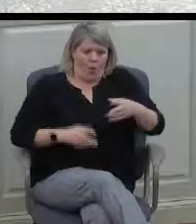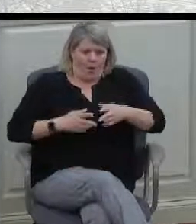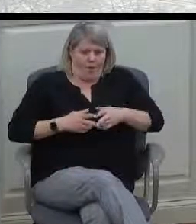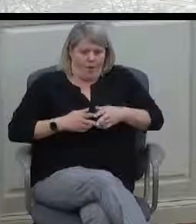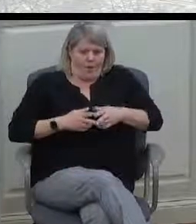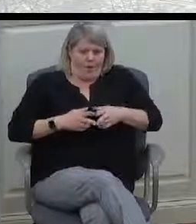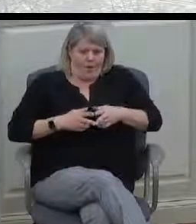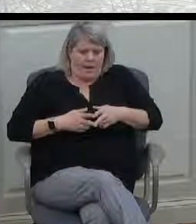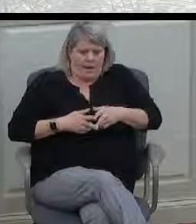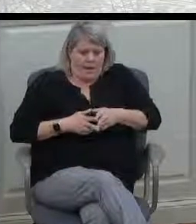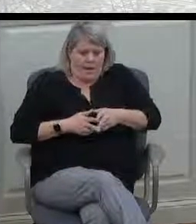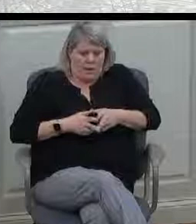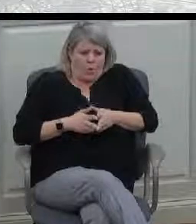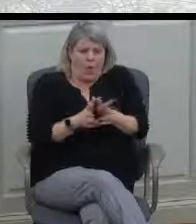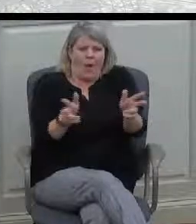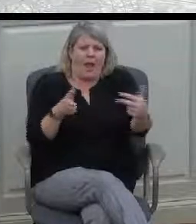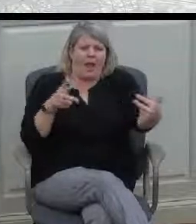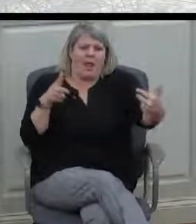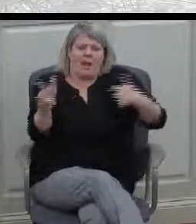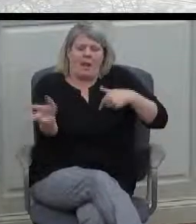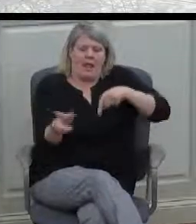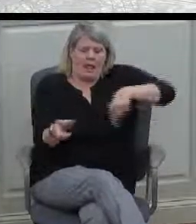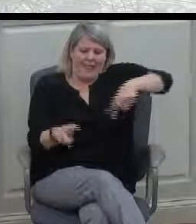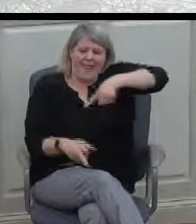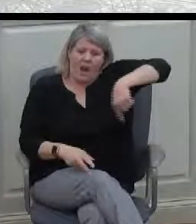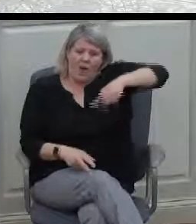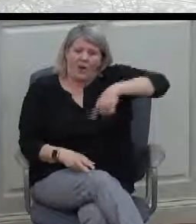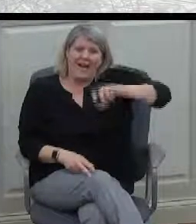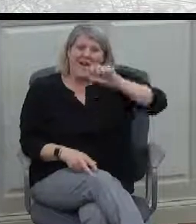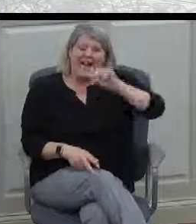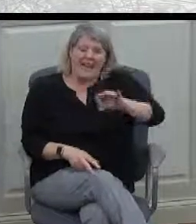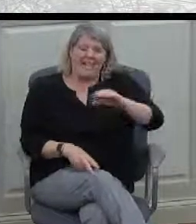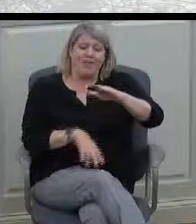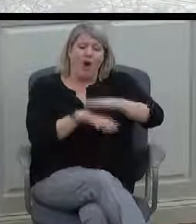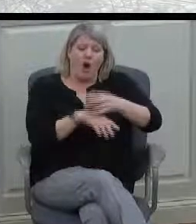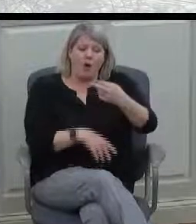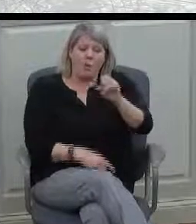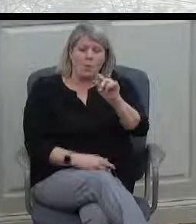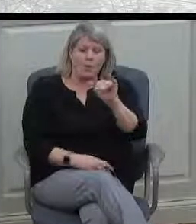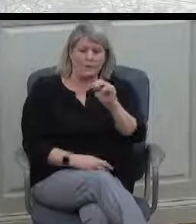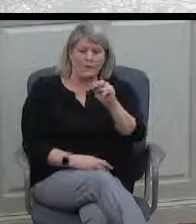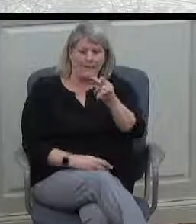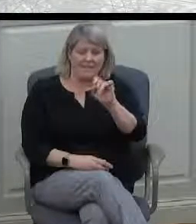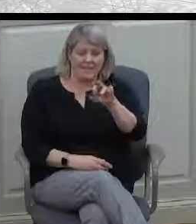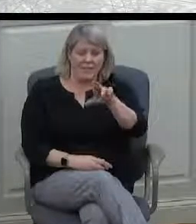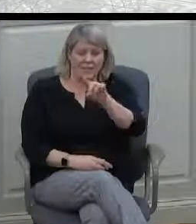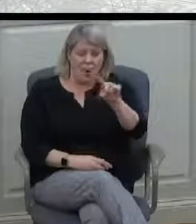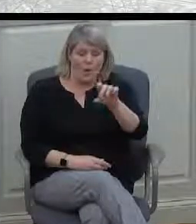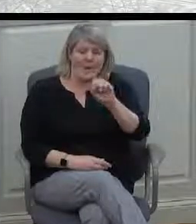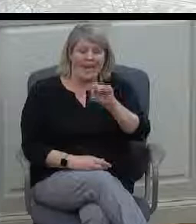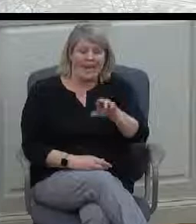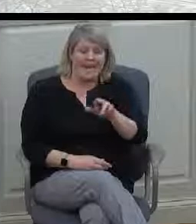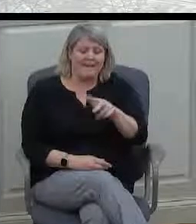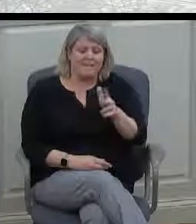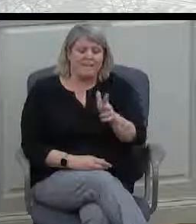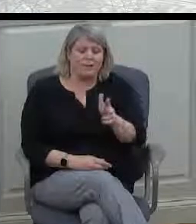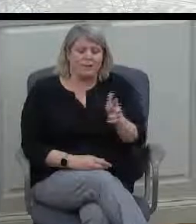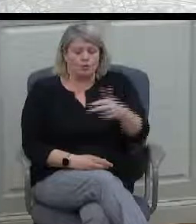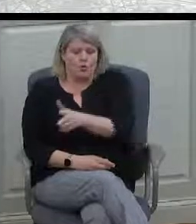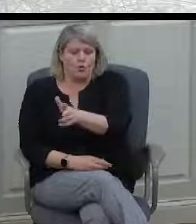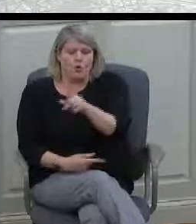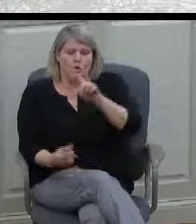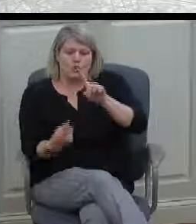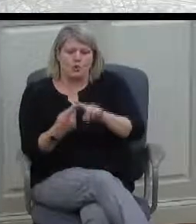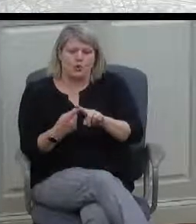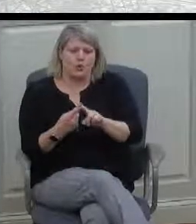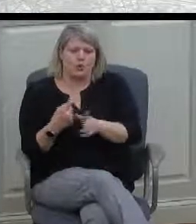a way where you promote people to take Third Street. If they're coming in on Houstonville Road and they have to turn off of it to go on Third, you hesitate